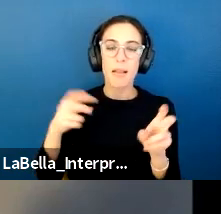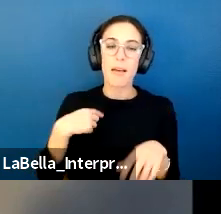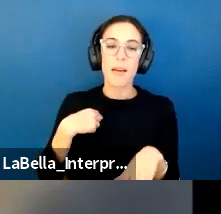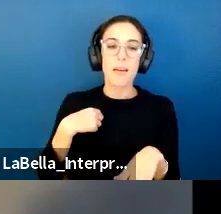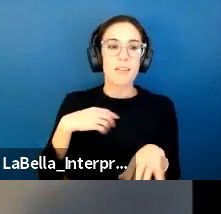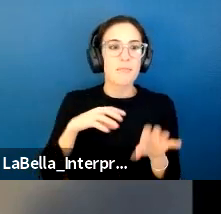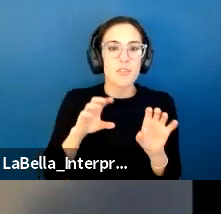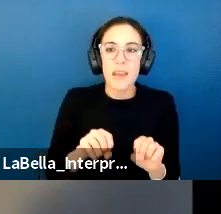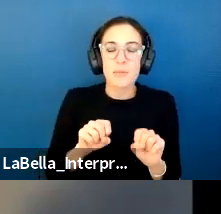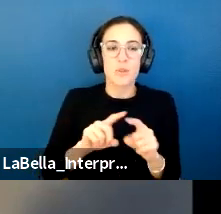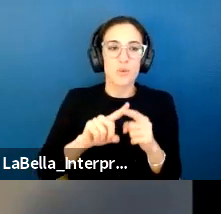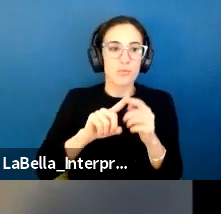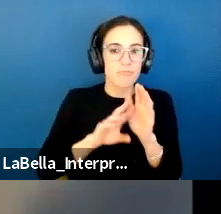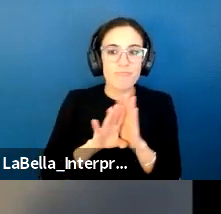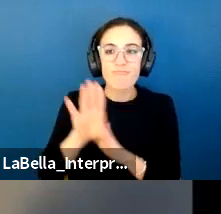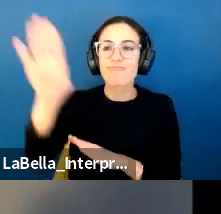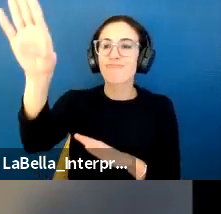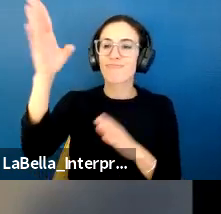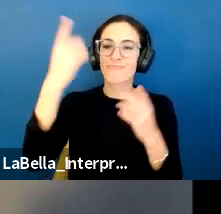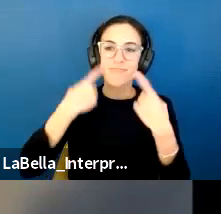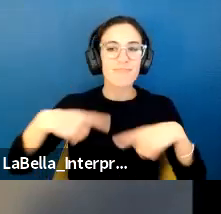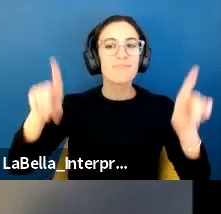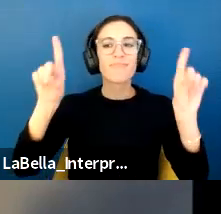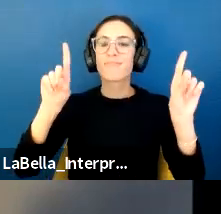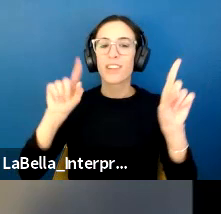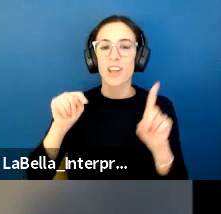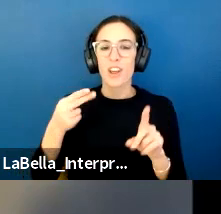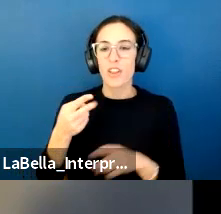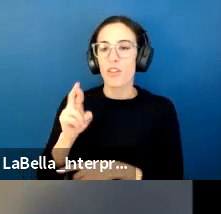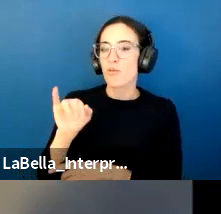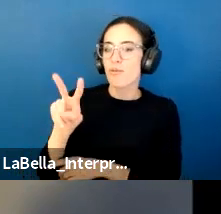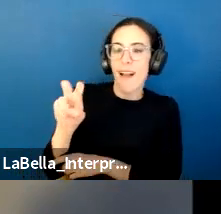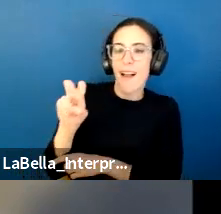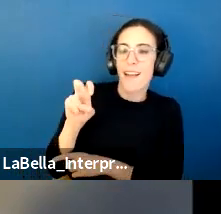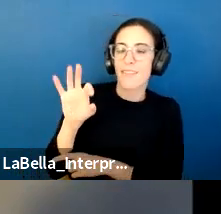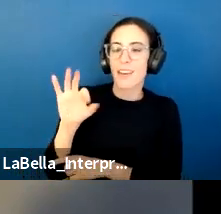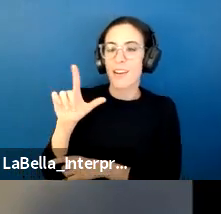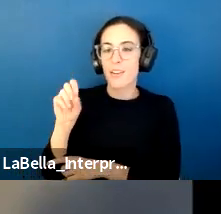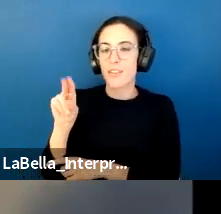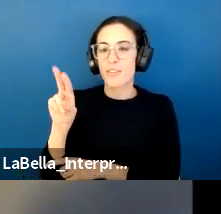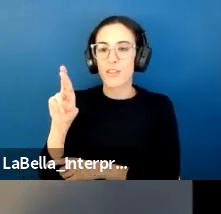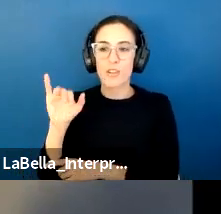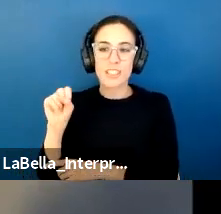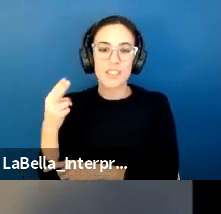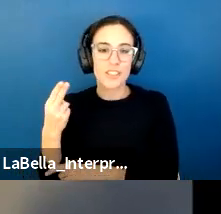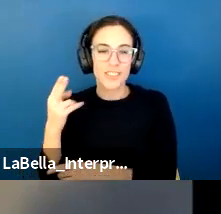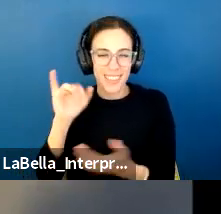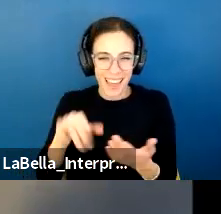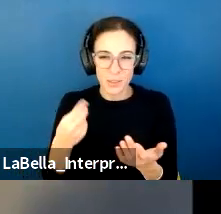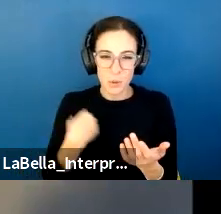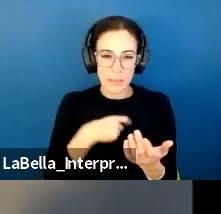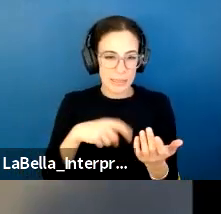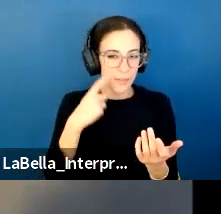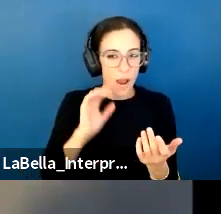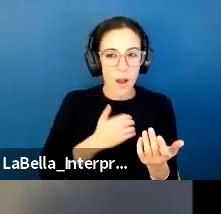thrive and flourish. And that's what we need. We need for our economy, for our people, for